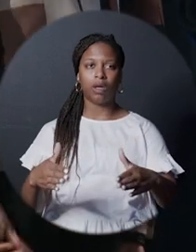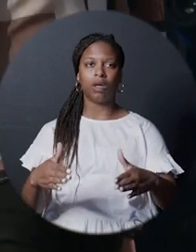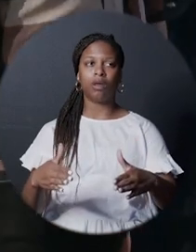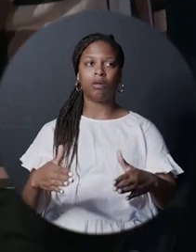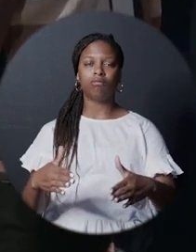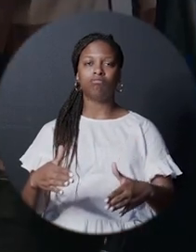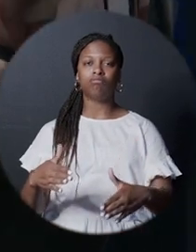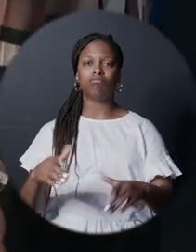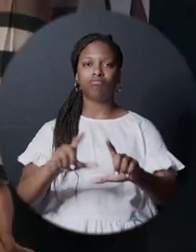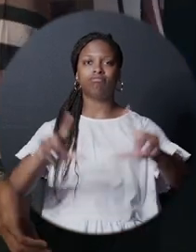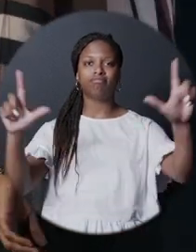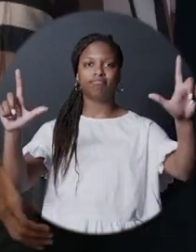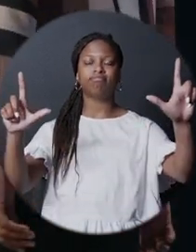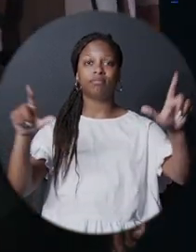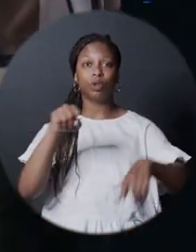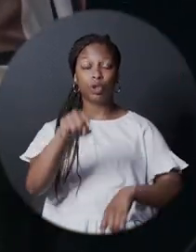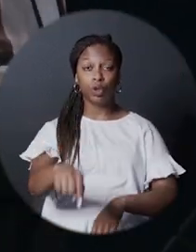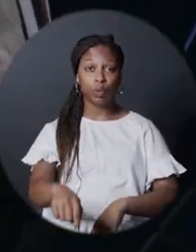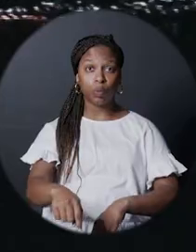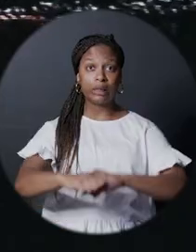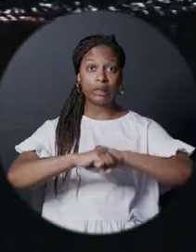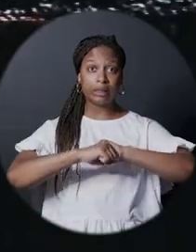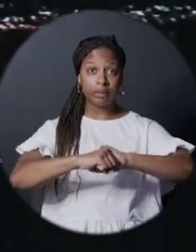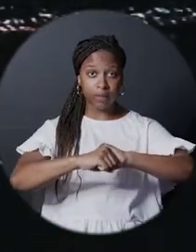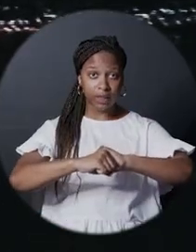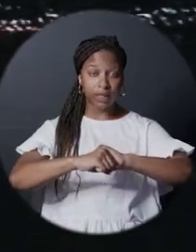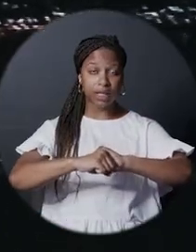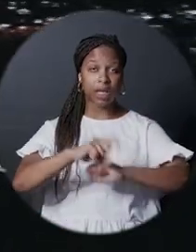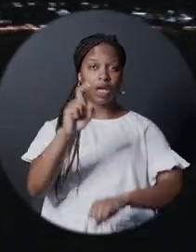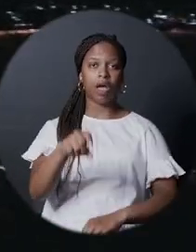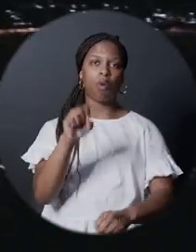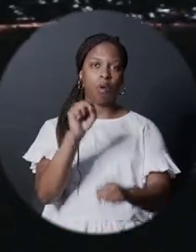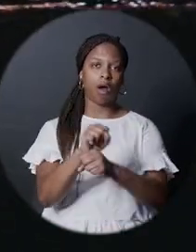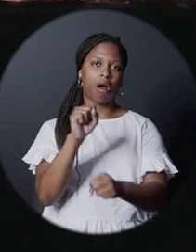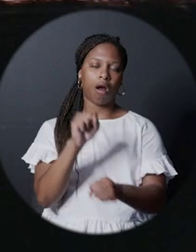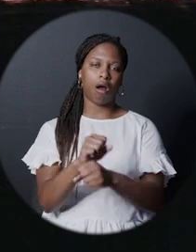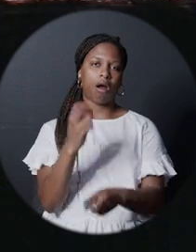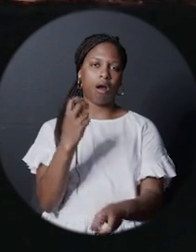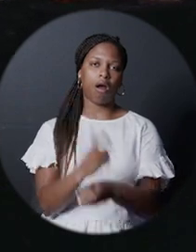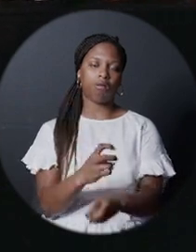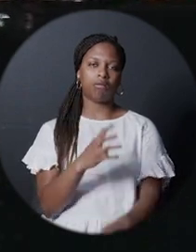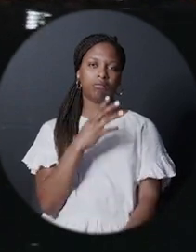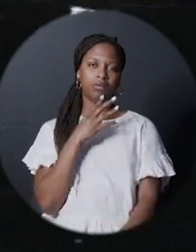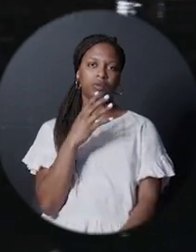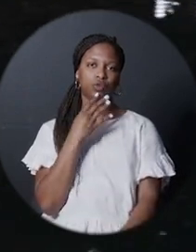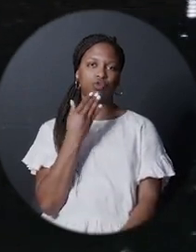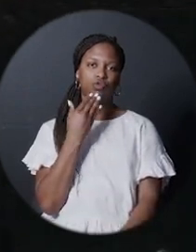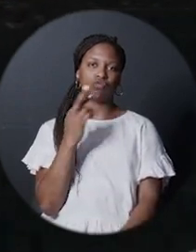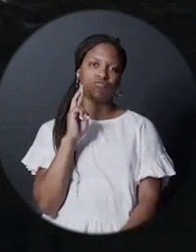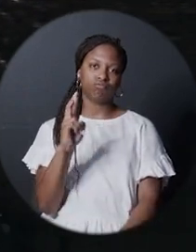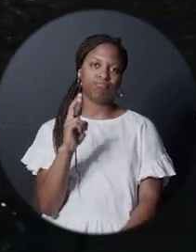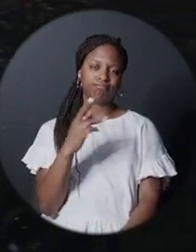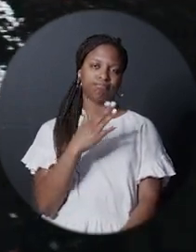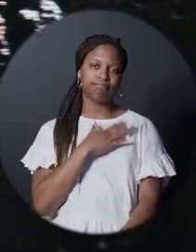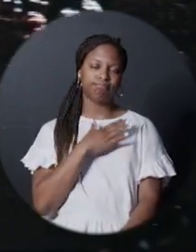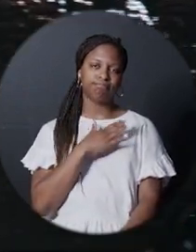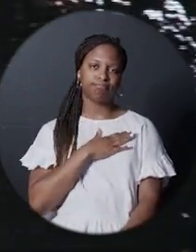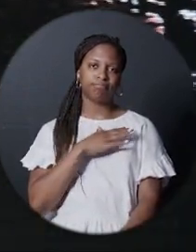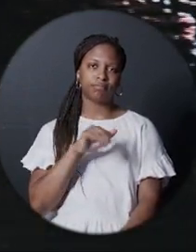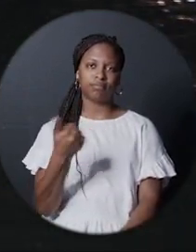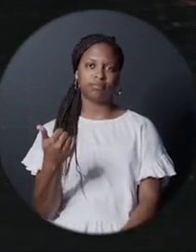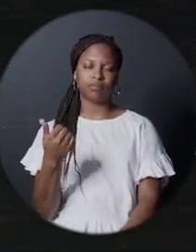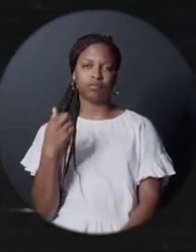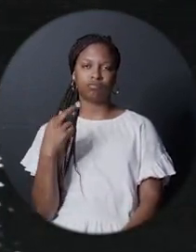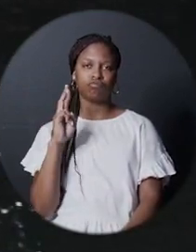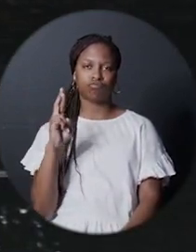can walk to the screen, but when you're on defense, you have to work hard. I was talking to a good friend of